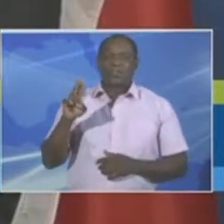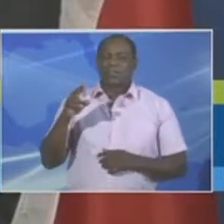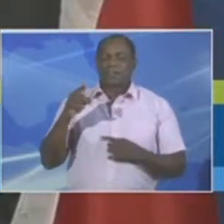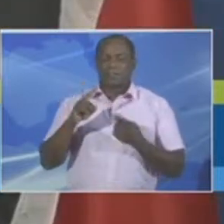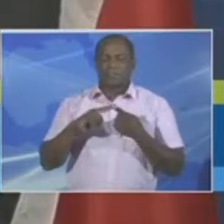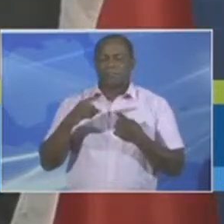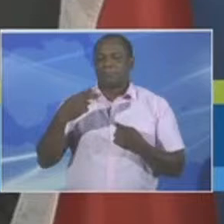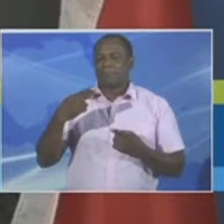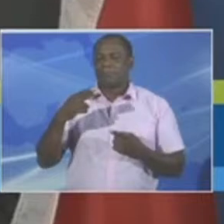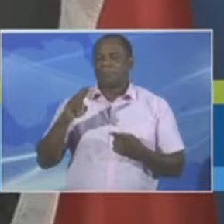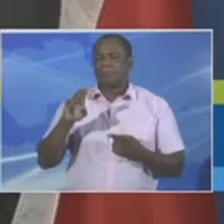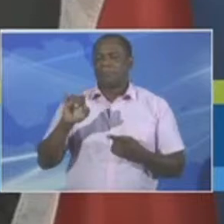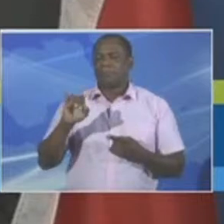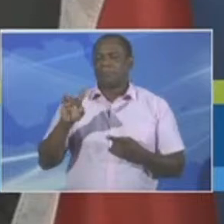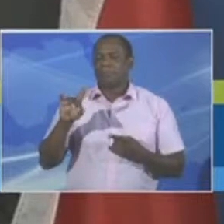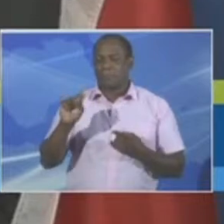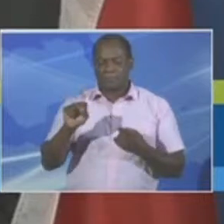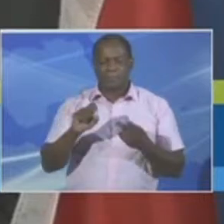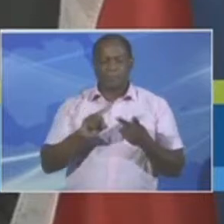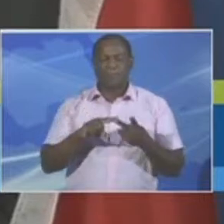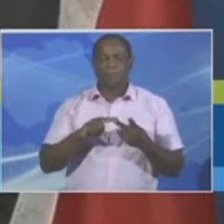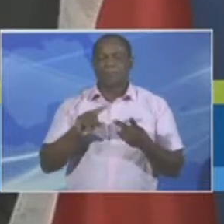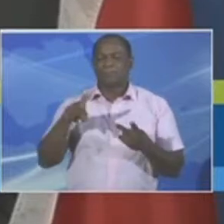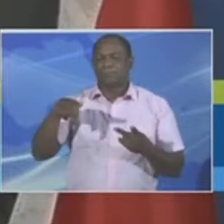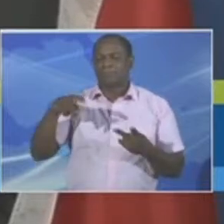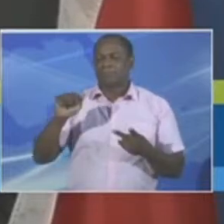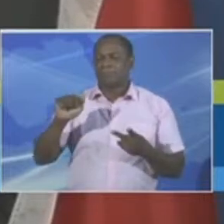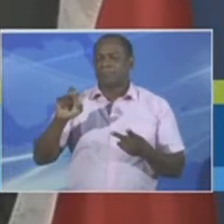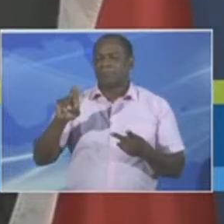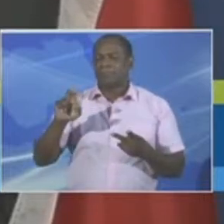Trotman. Fellow citizens,